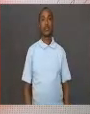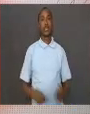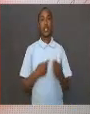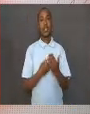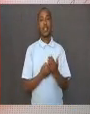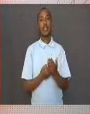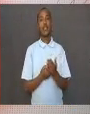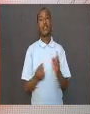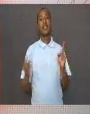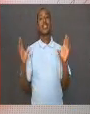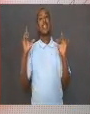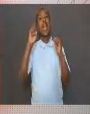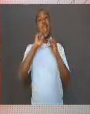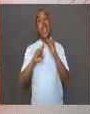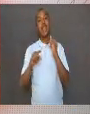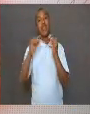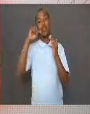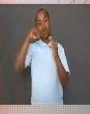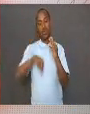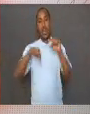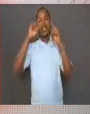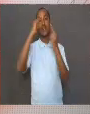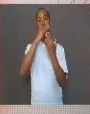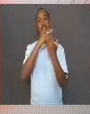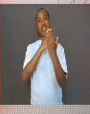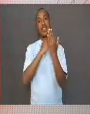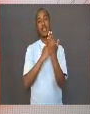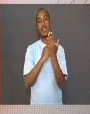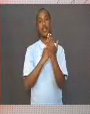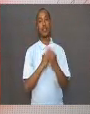This brings us to the end of today's lesson.